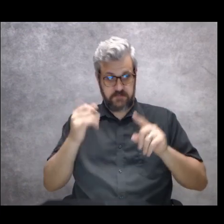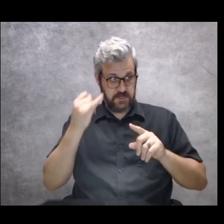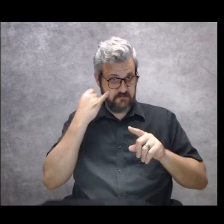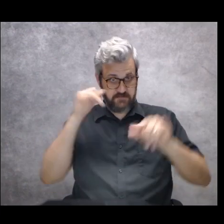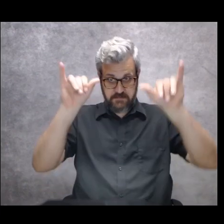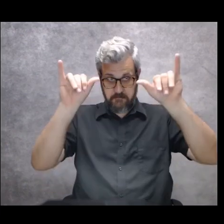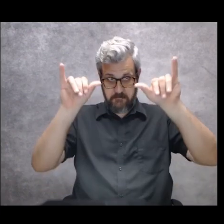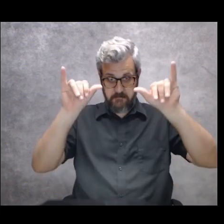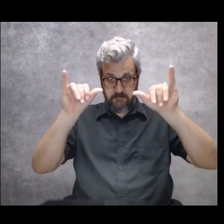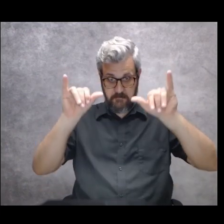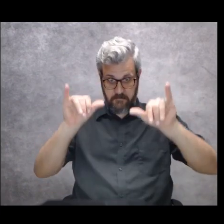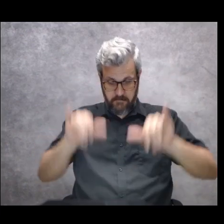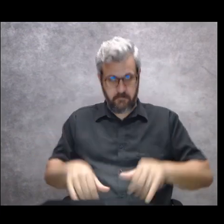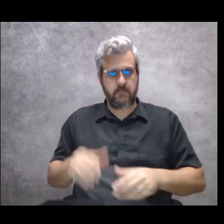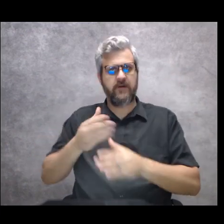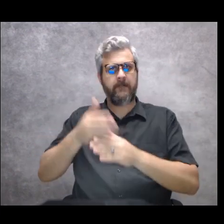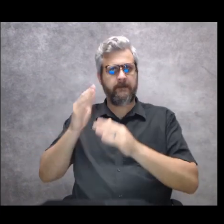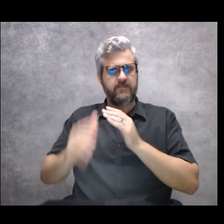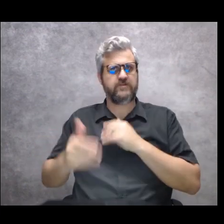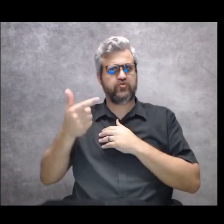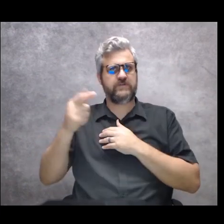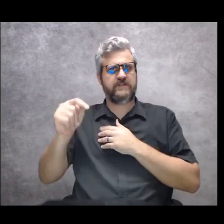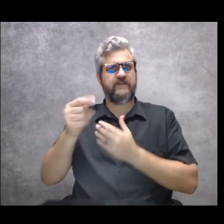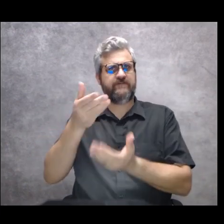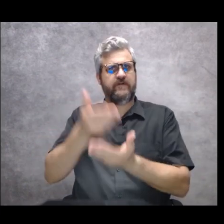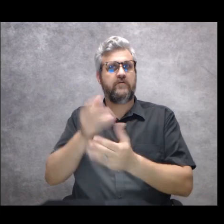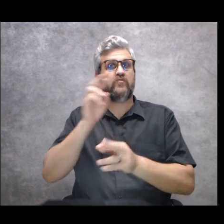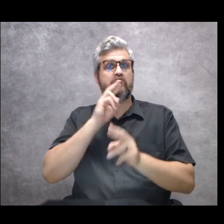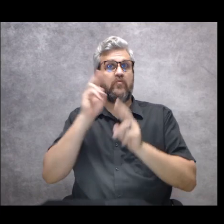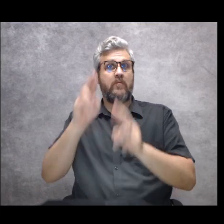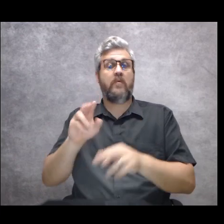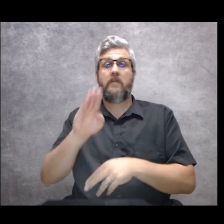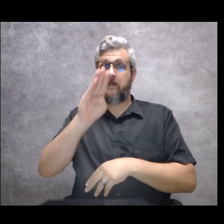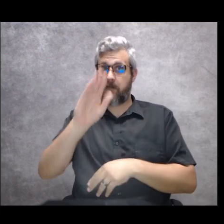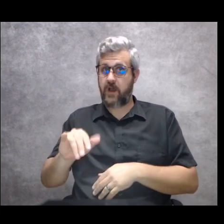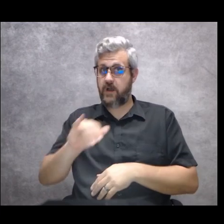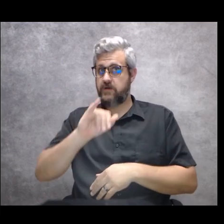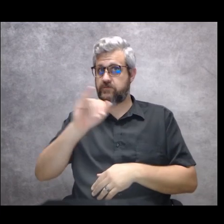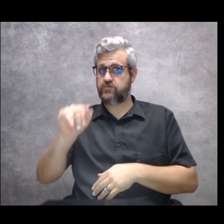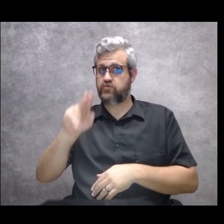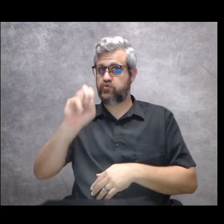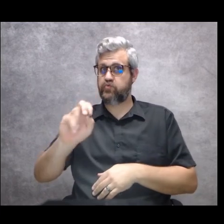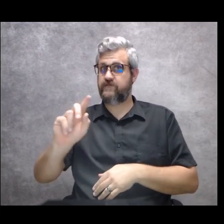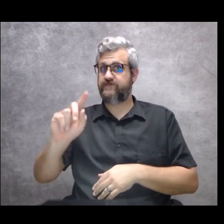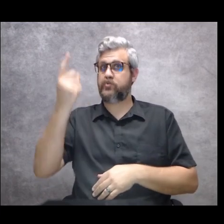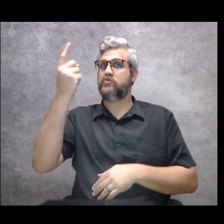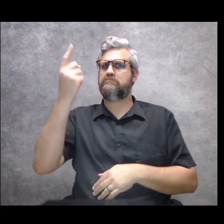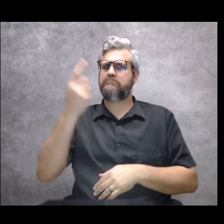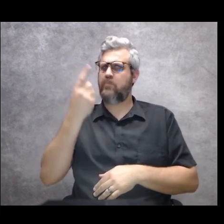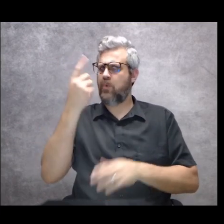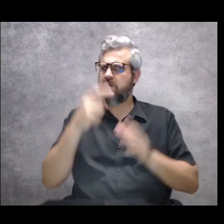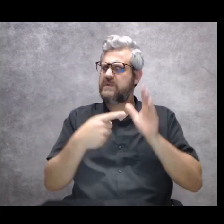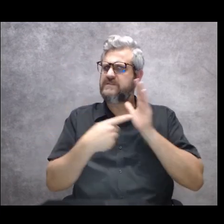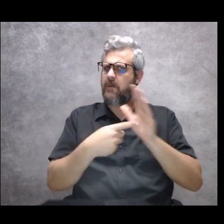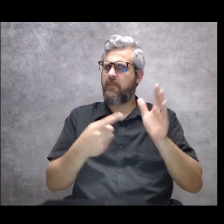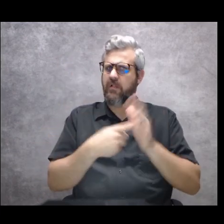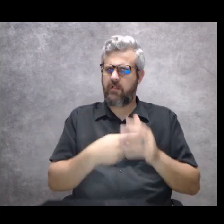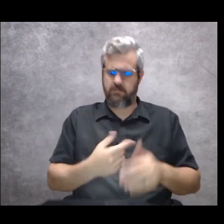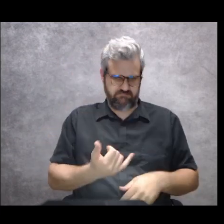the GT Records Validation Report by June the 1st. An example of a discrepancy would be as